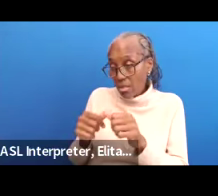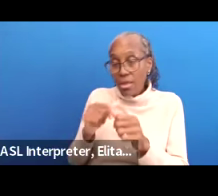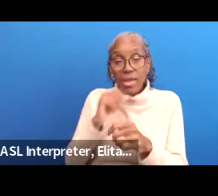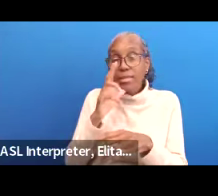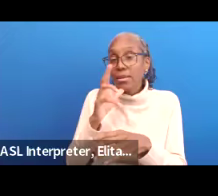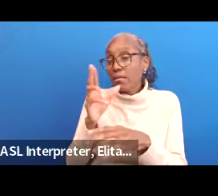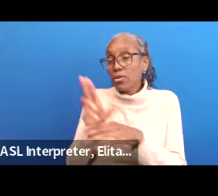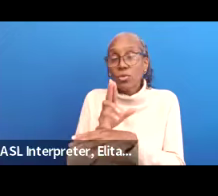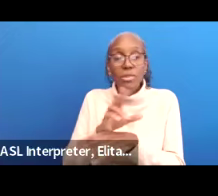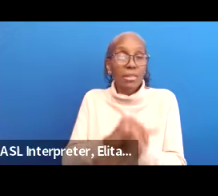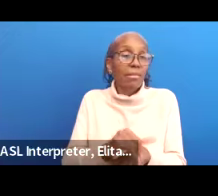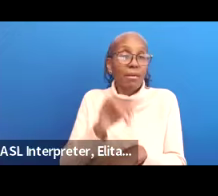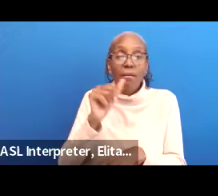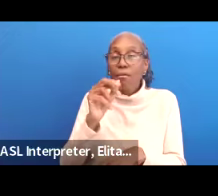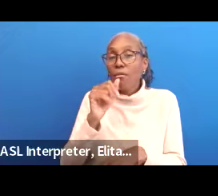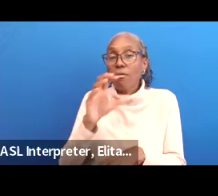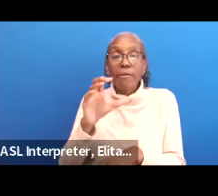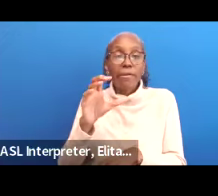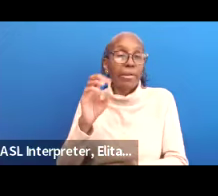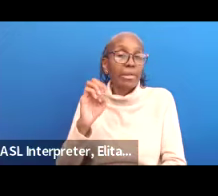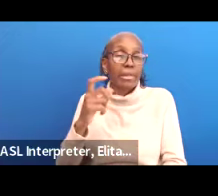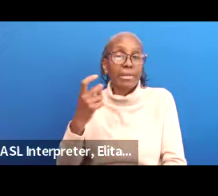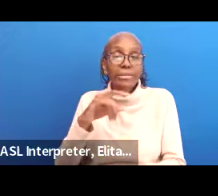the ARC-EX system.